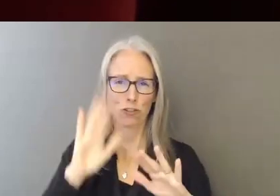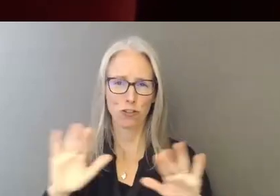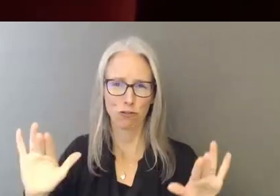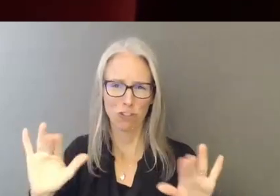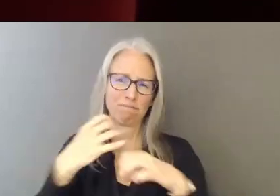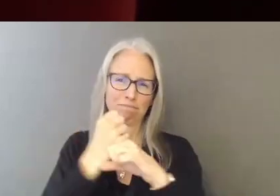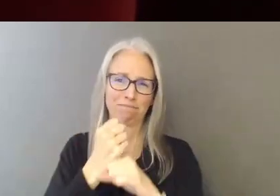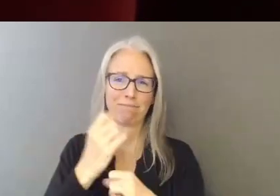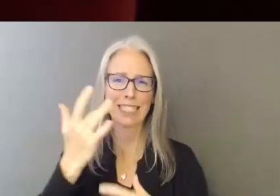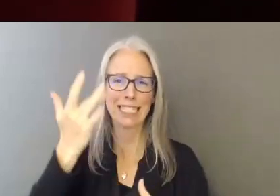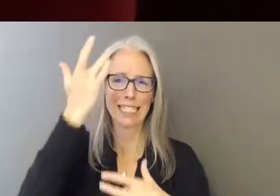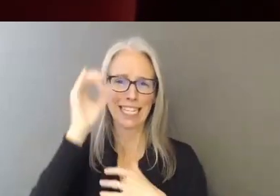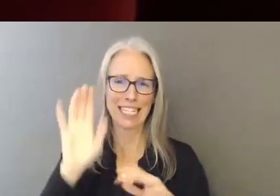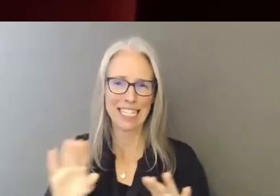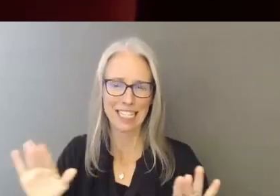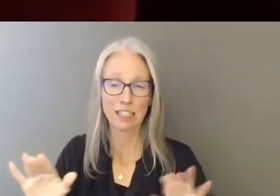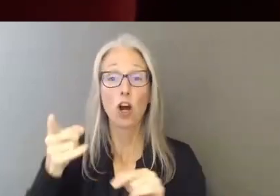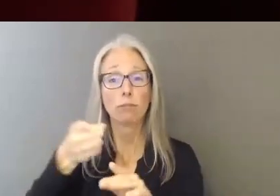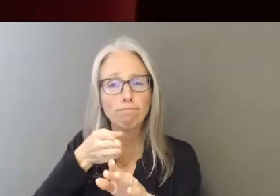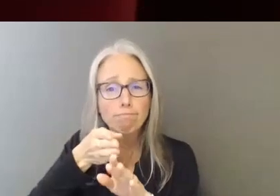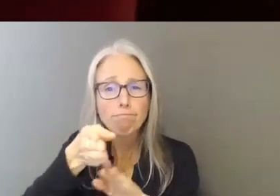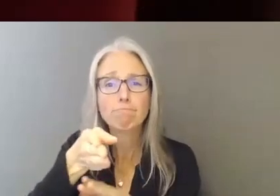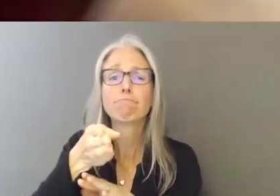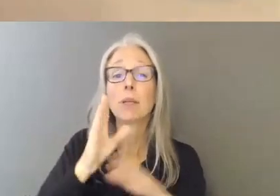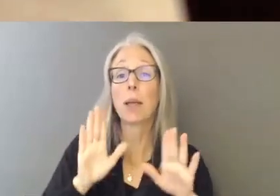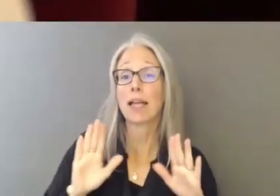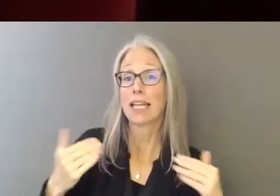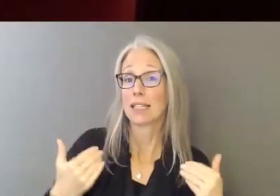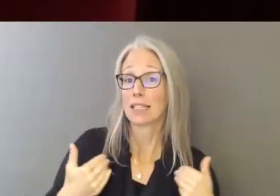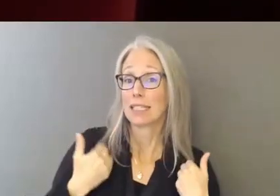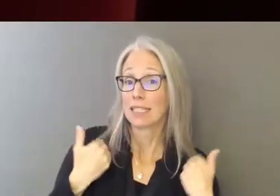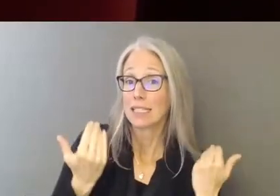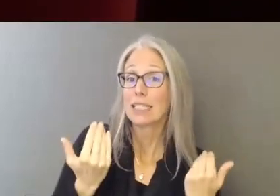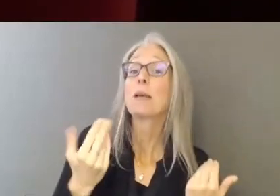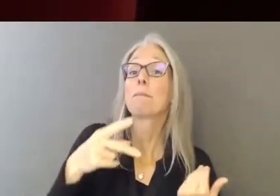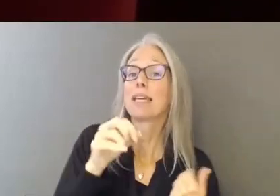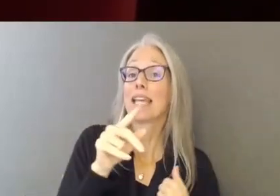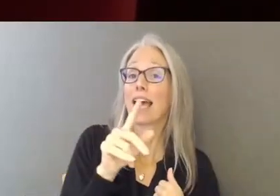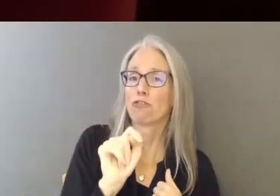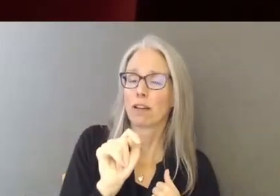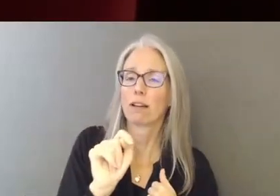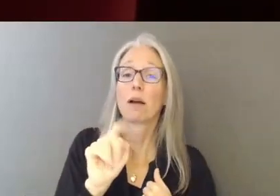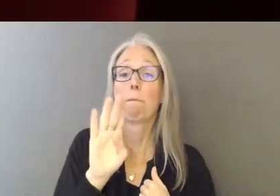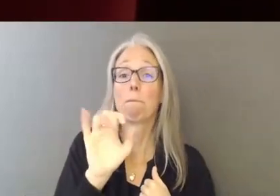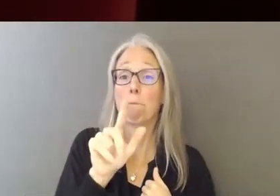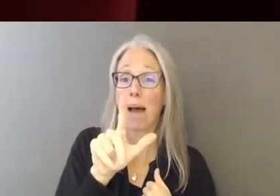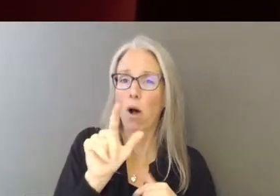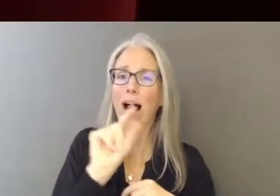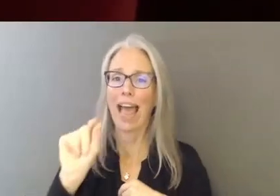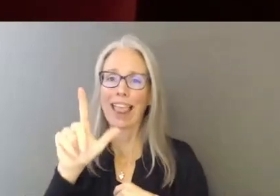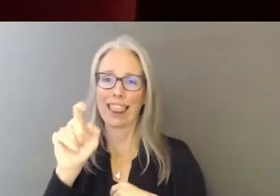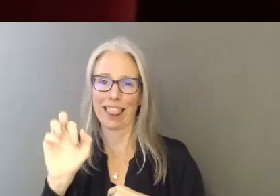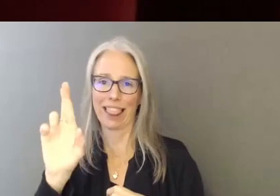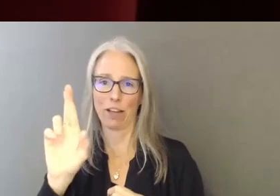of specialty include pediatric inflammatory bowel disease and IBD-associated liver disease,